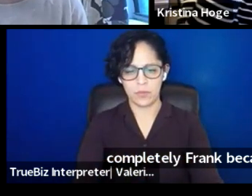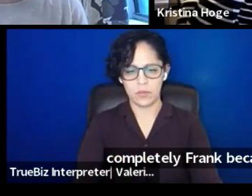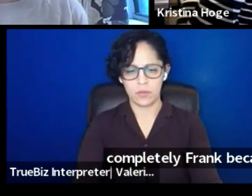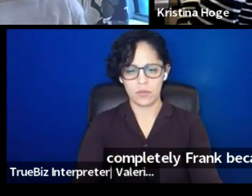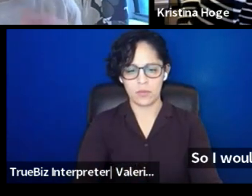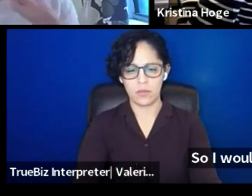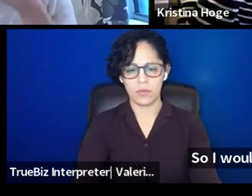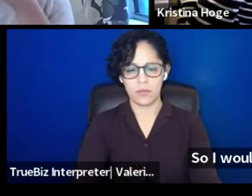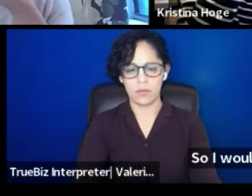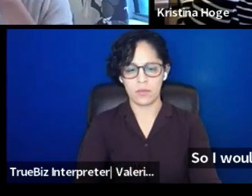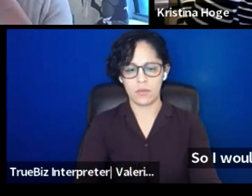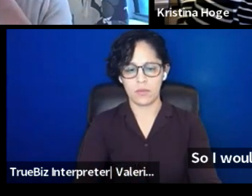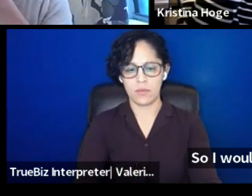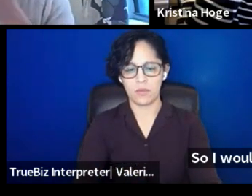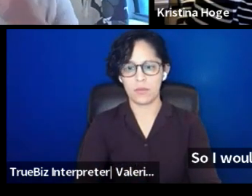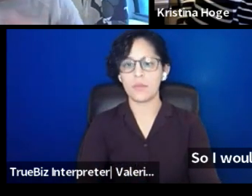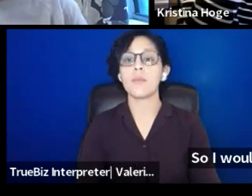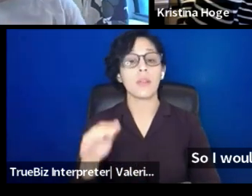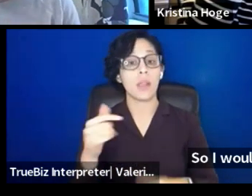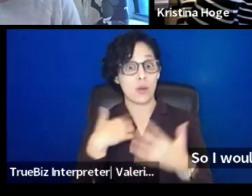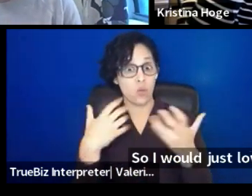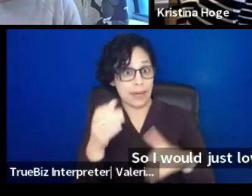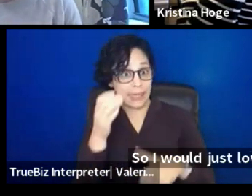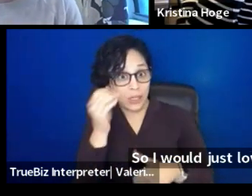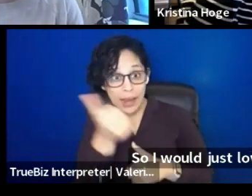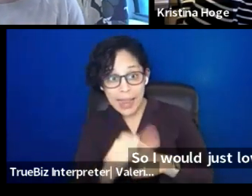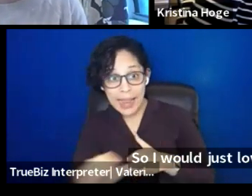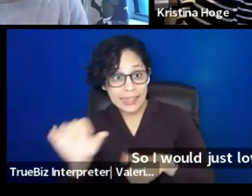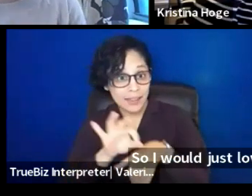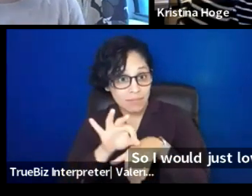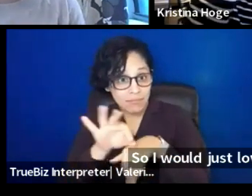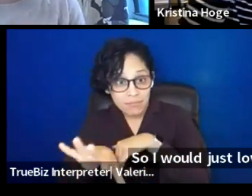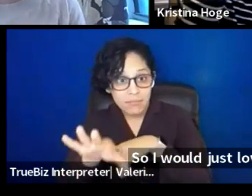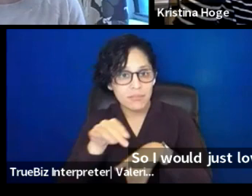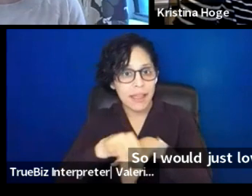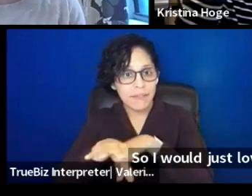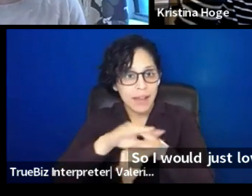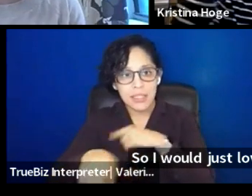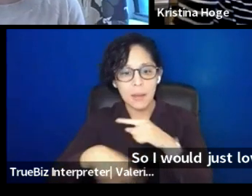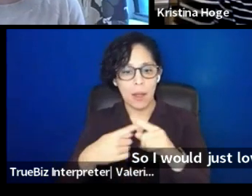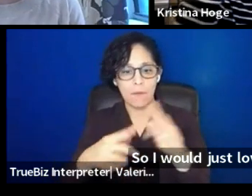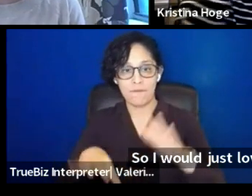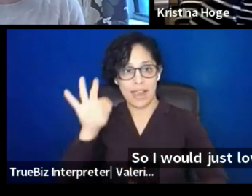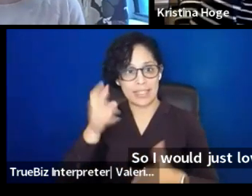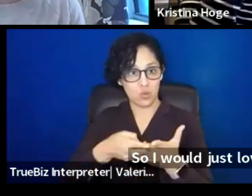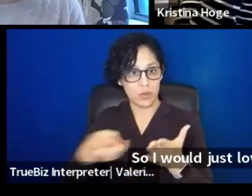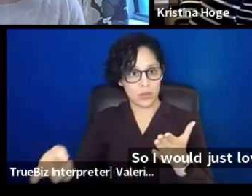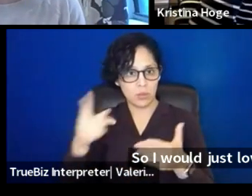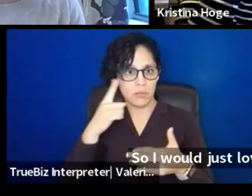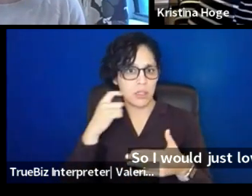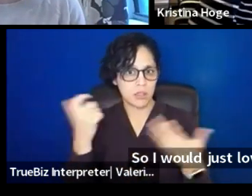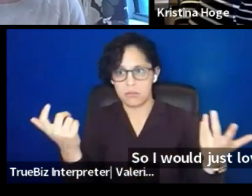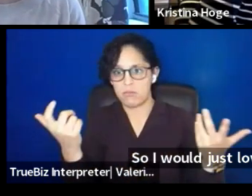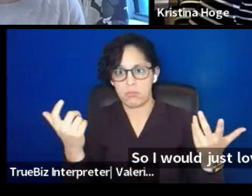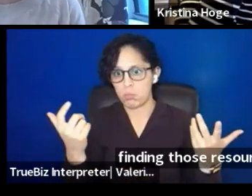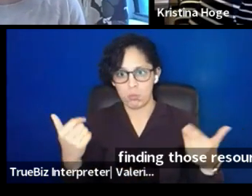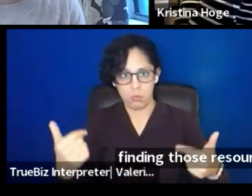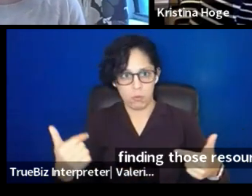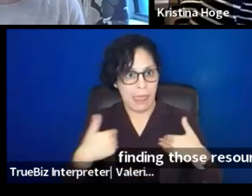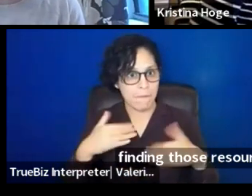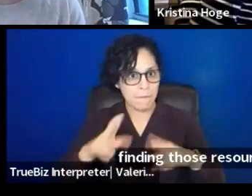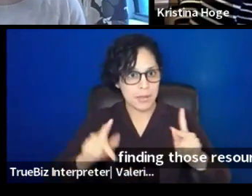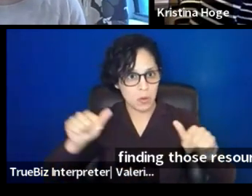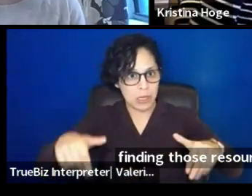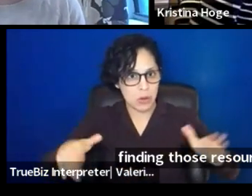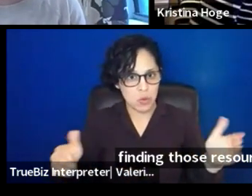hear any advice on kind of finding those resources. You know, the keys are in the room. And so if anyone